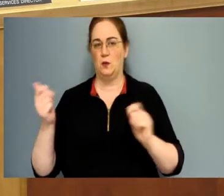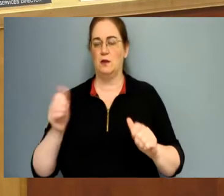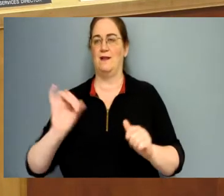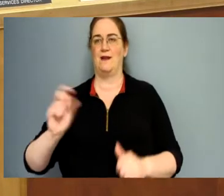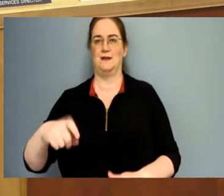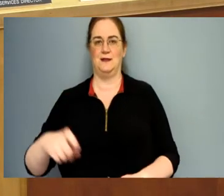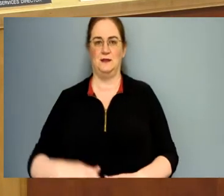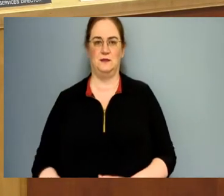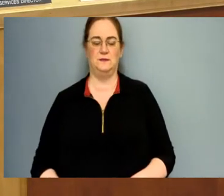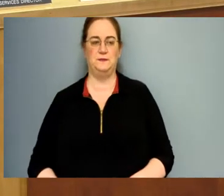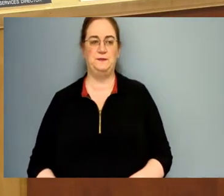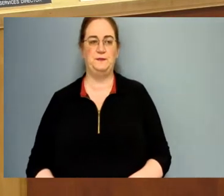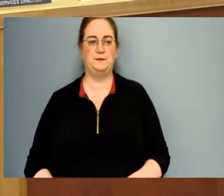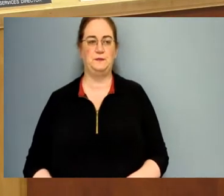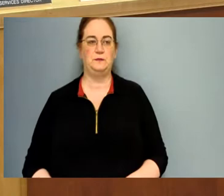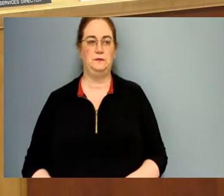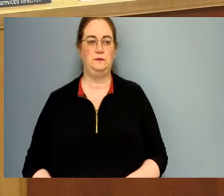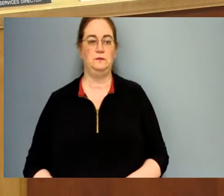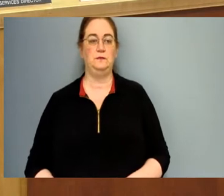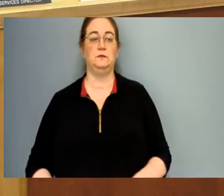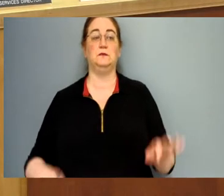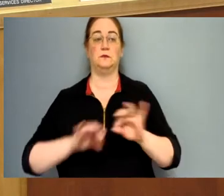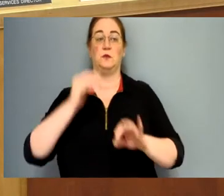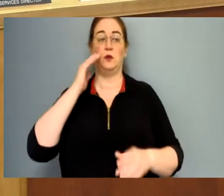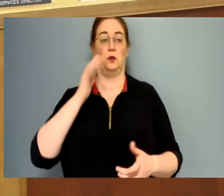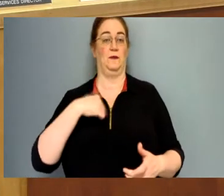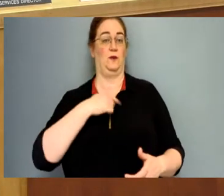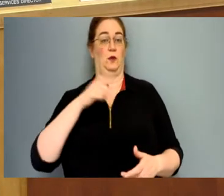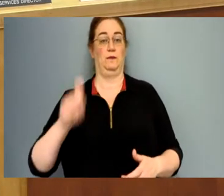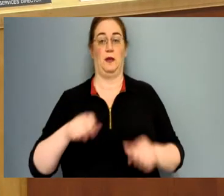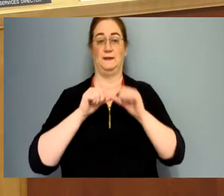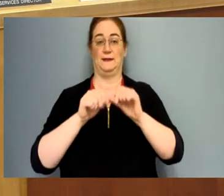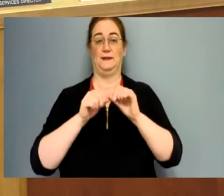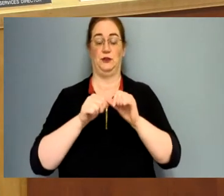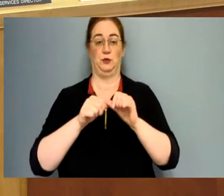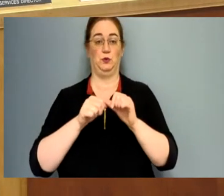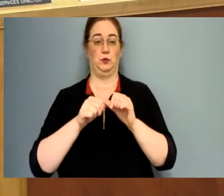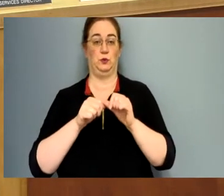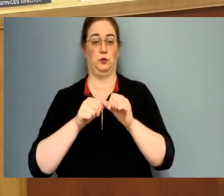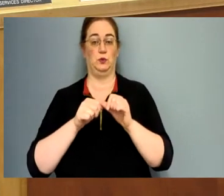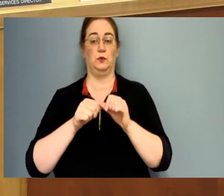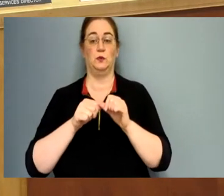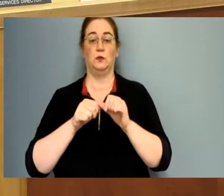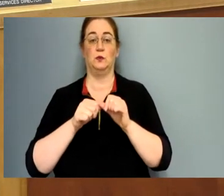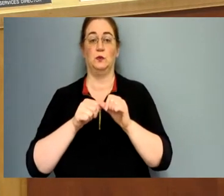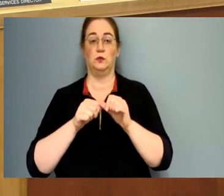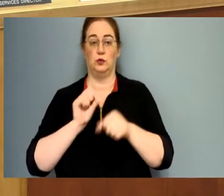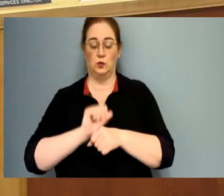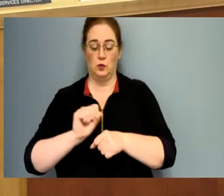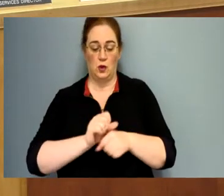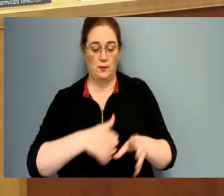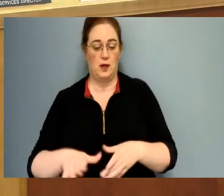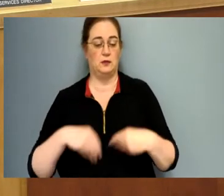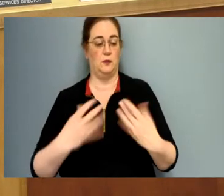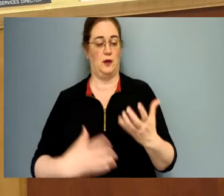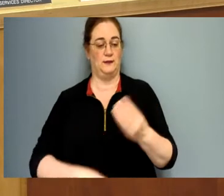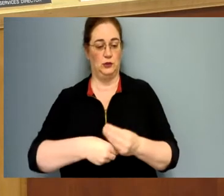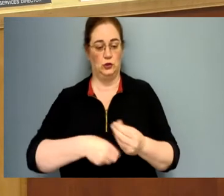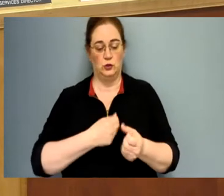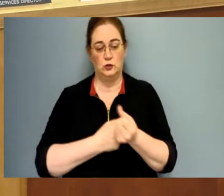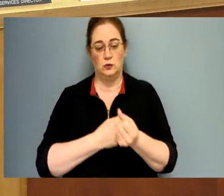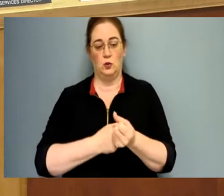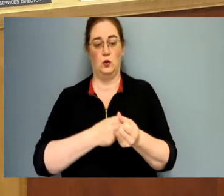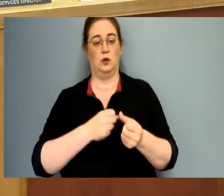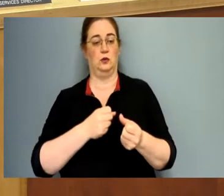needed. It's important to note that even though we must continue just to work our plans and provide additional support and resources to